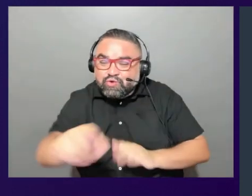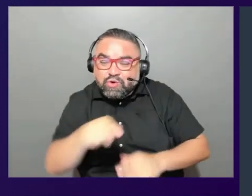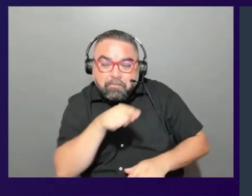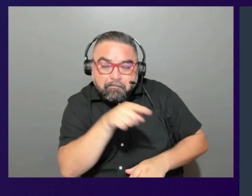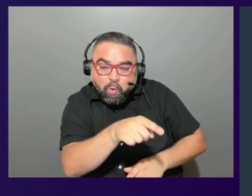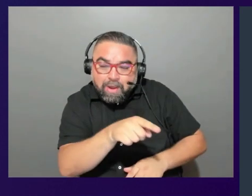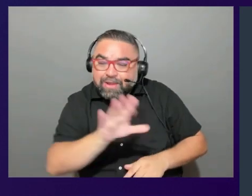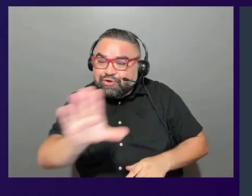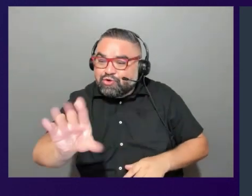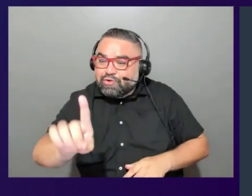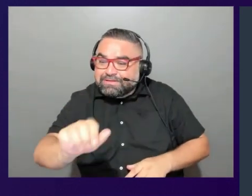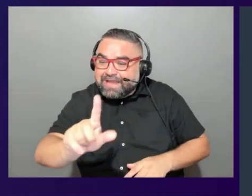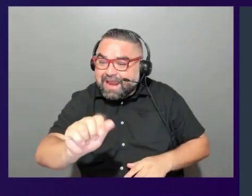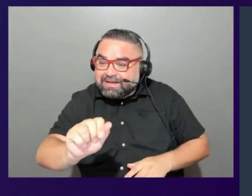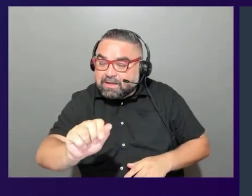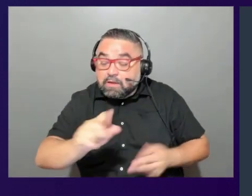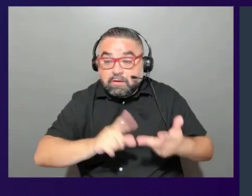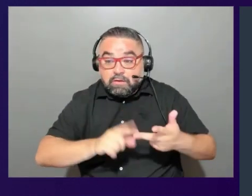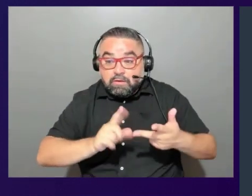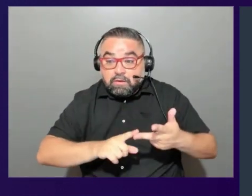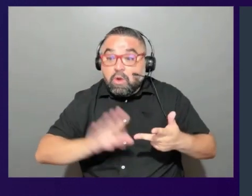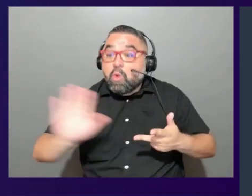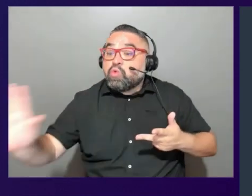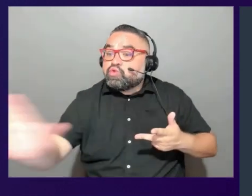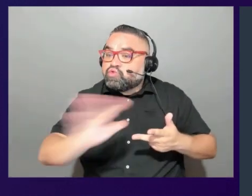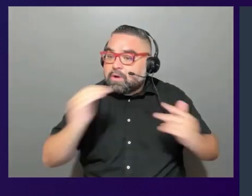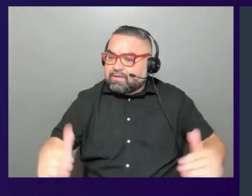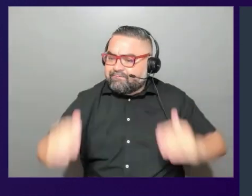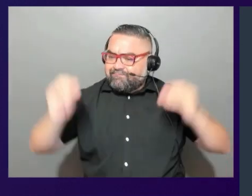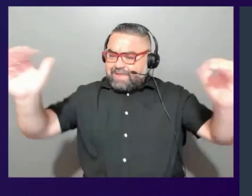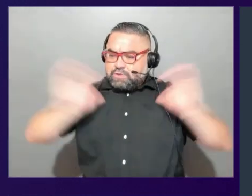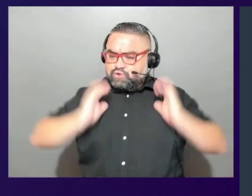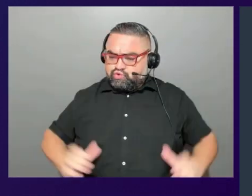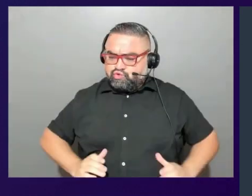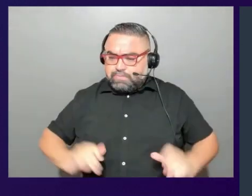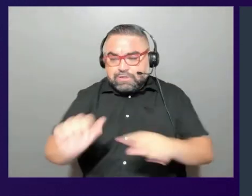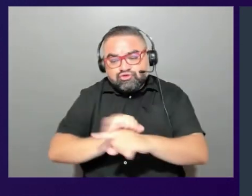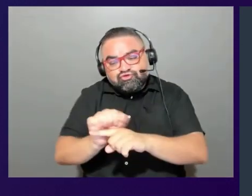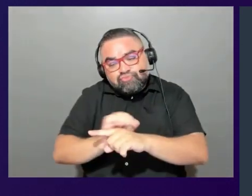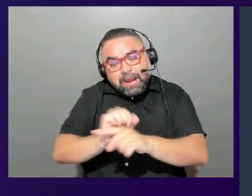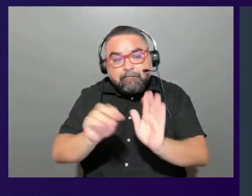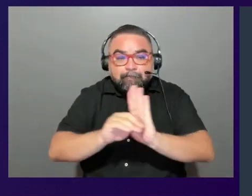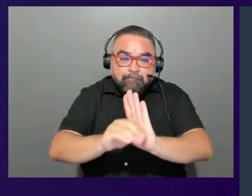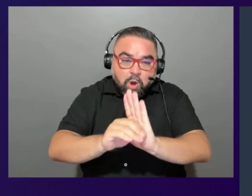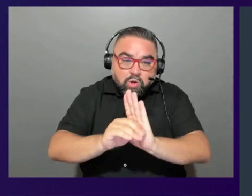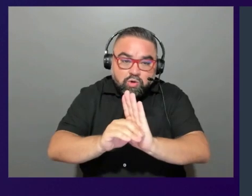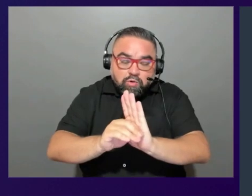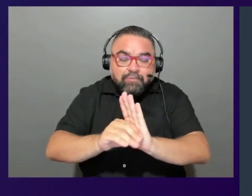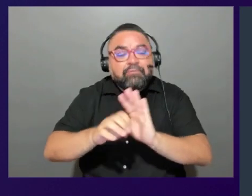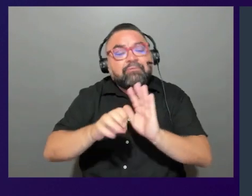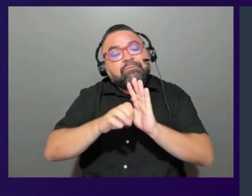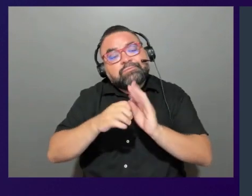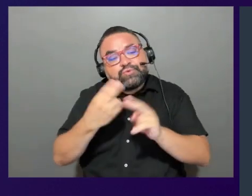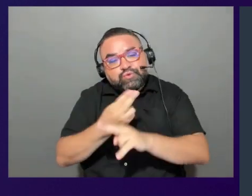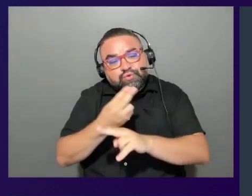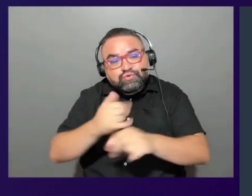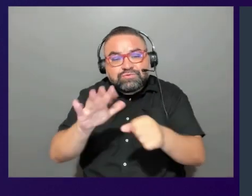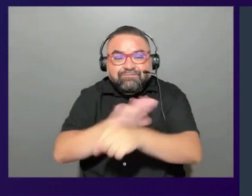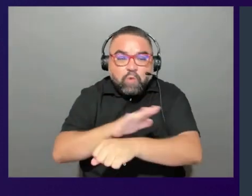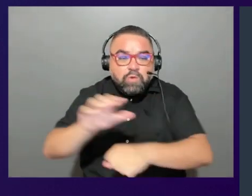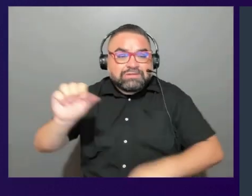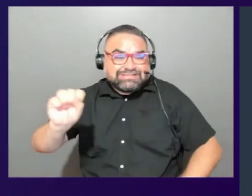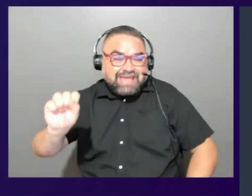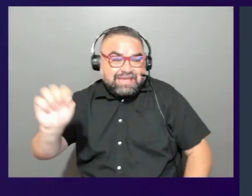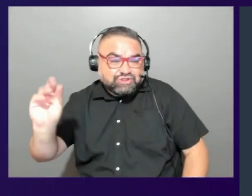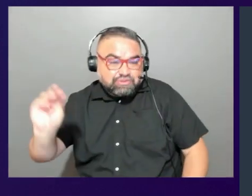an advanced consumer and you want to train your own models, either using fully managed services like SageMaker or self-managed services